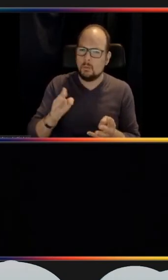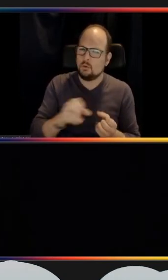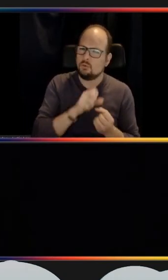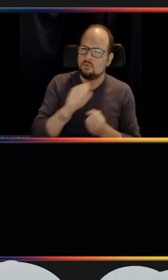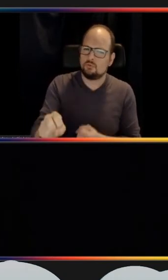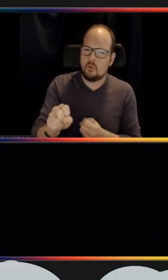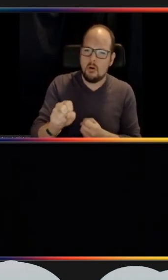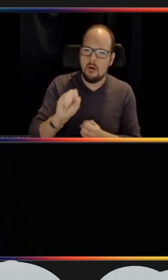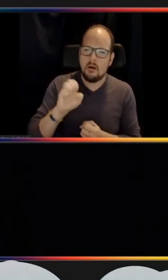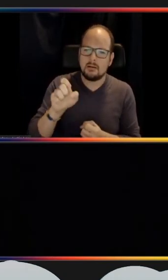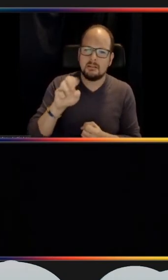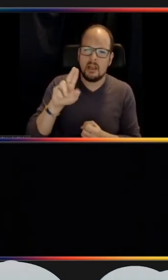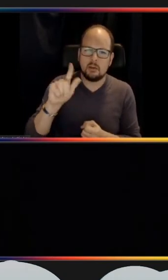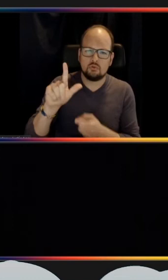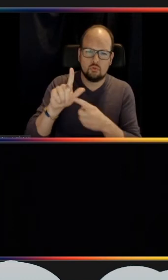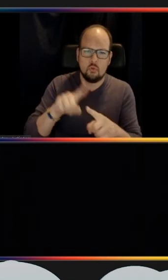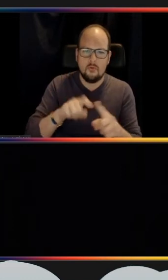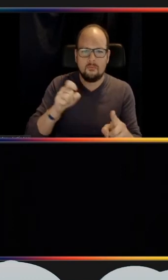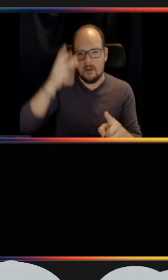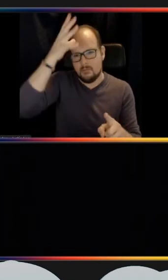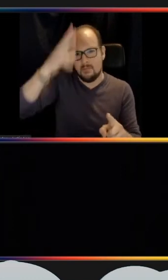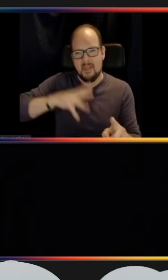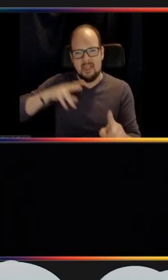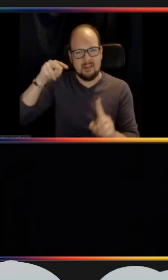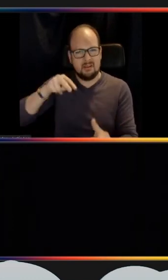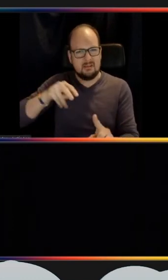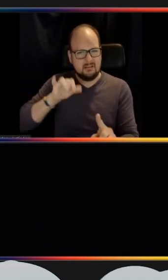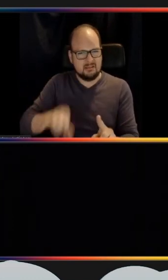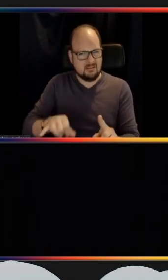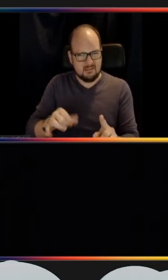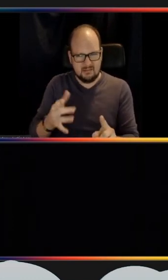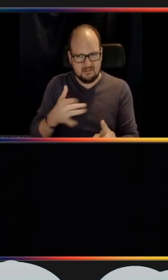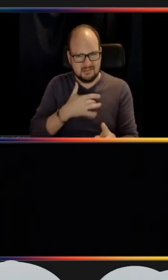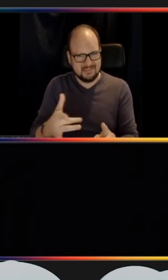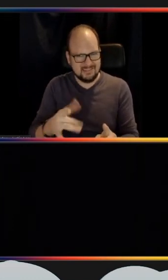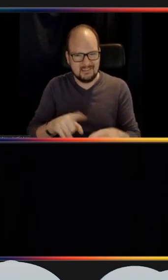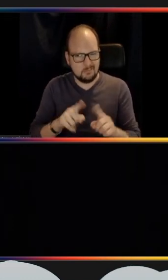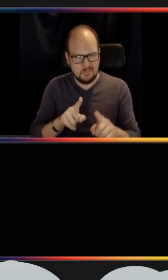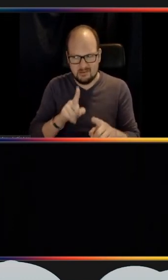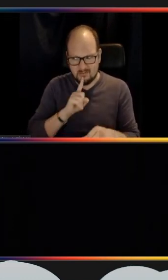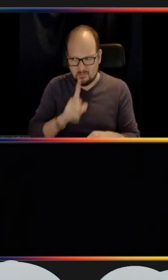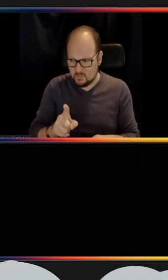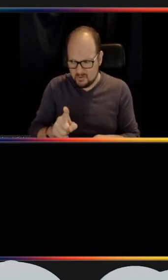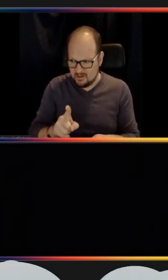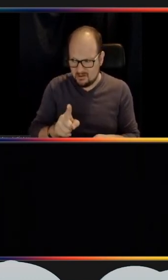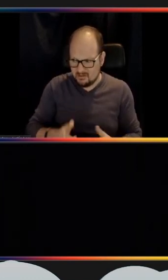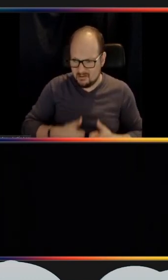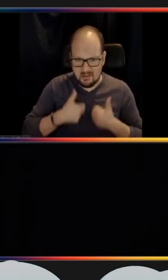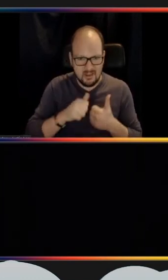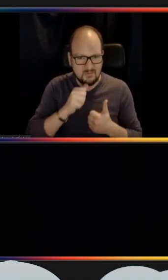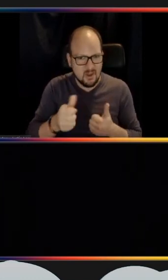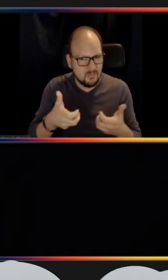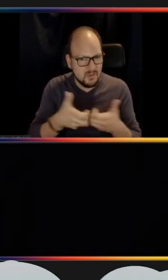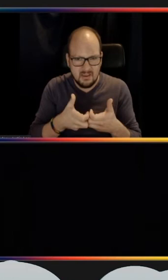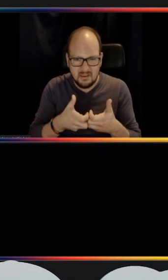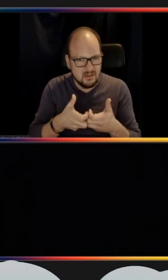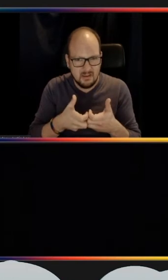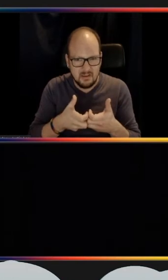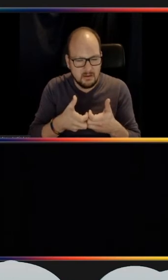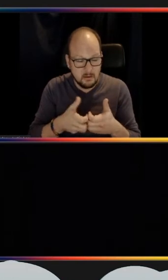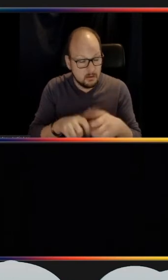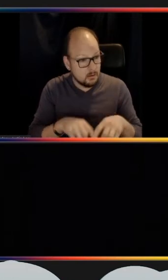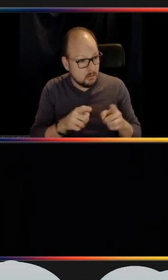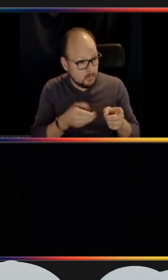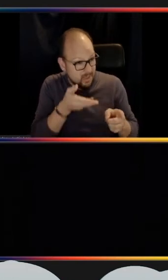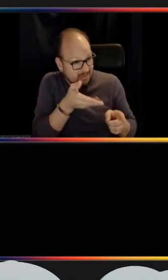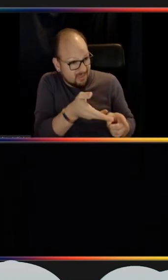this whole thing that then has nothing to do with the relationship itself. So to be able to have this relationship on screen